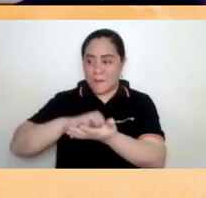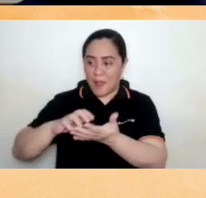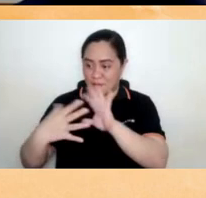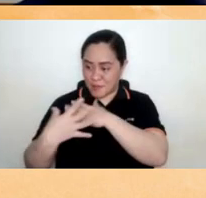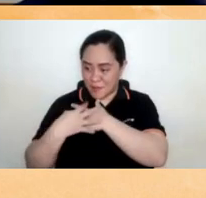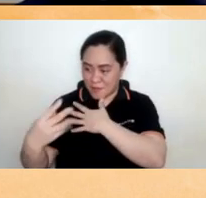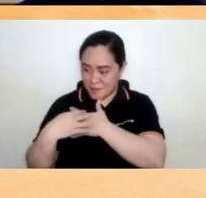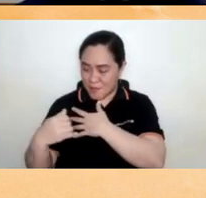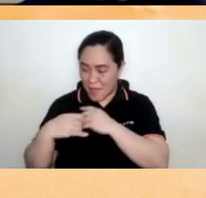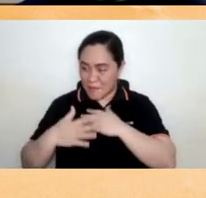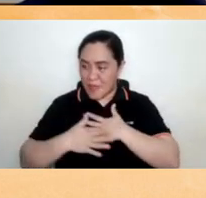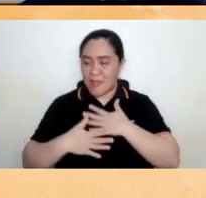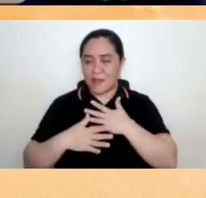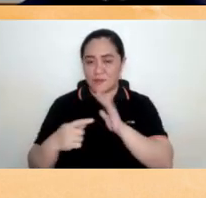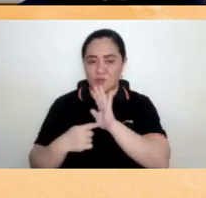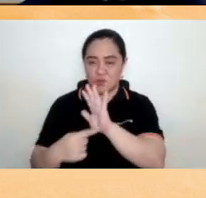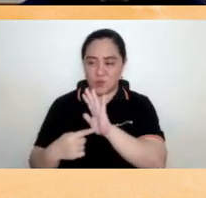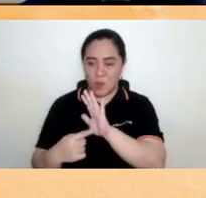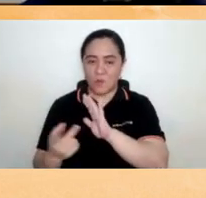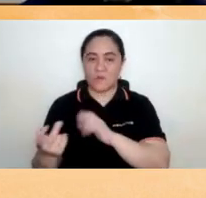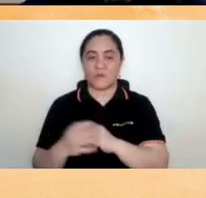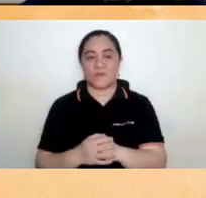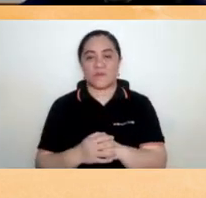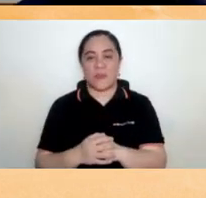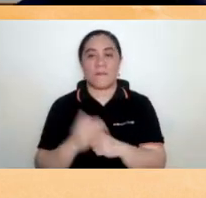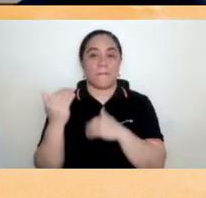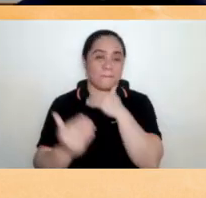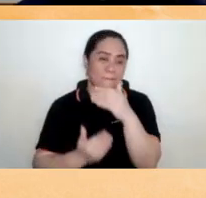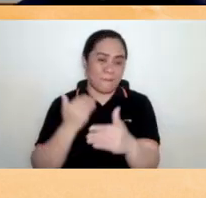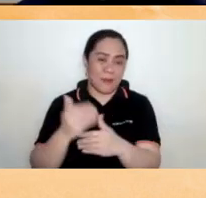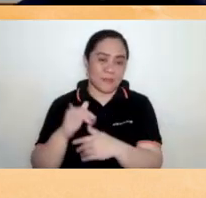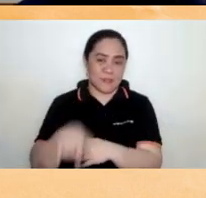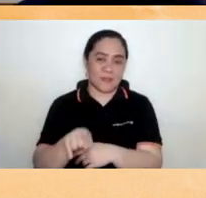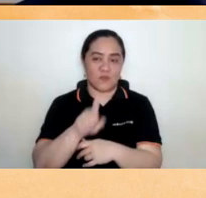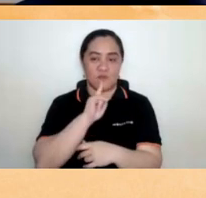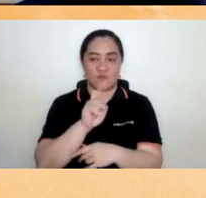to use these interventions, these strategies, they'll be able to pick